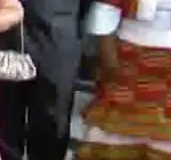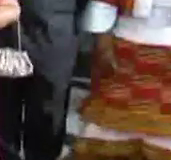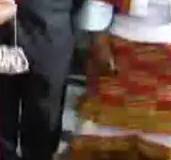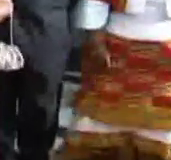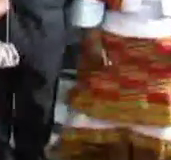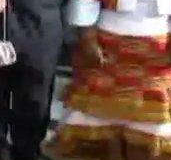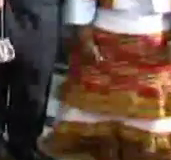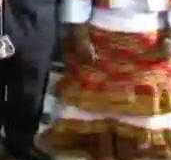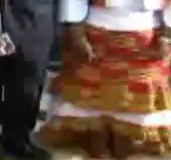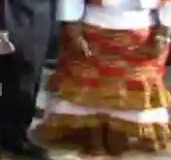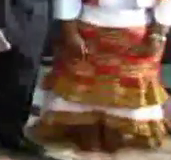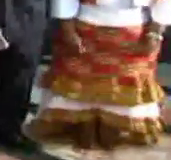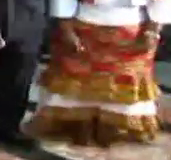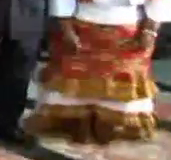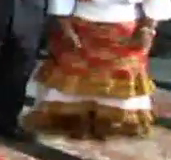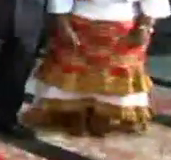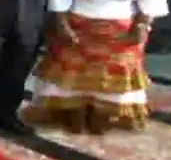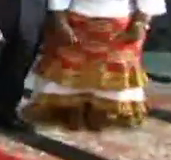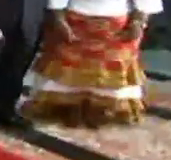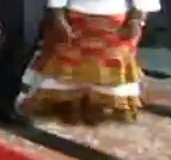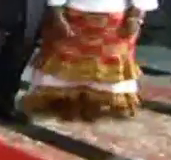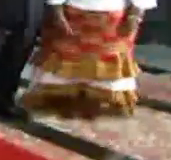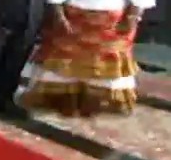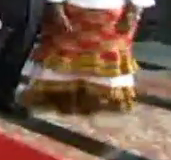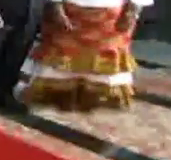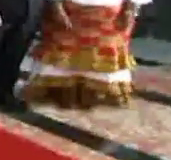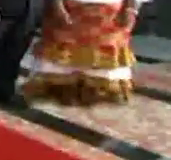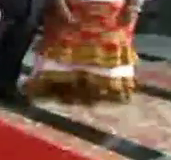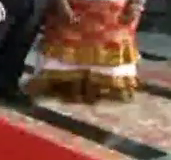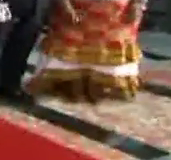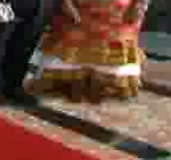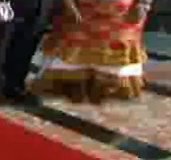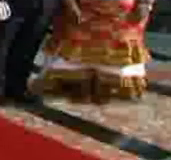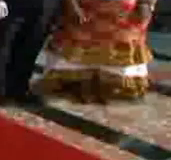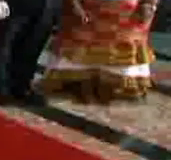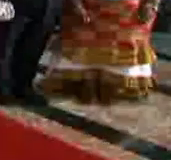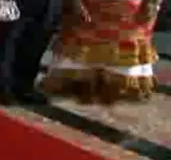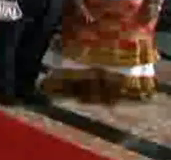Well, thanks there to Asanda Mbeje, my colleague, who is standing